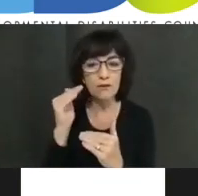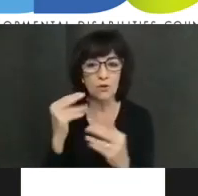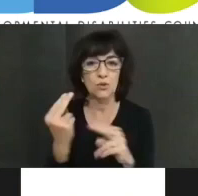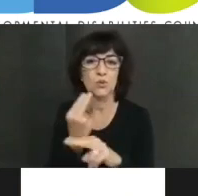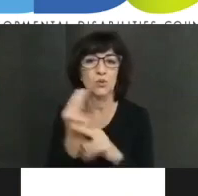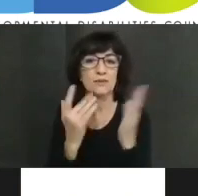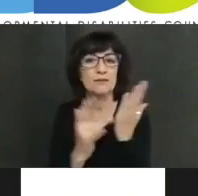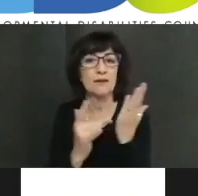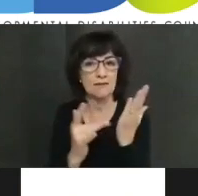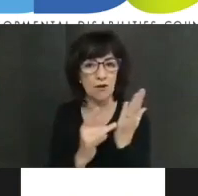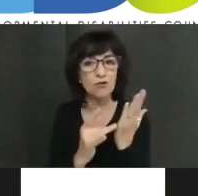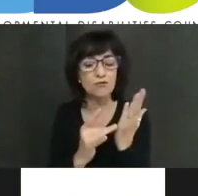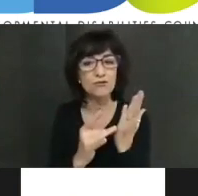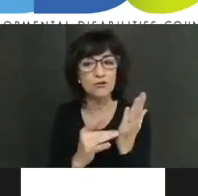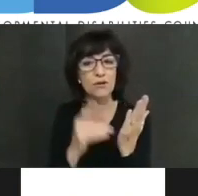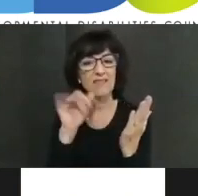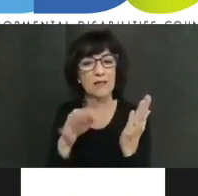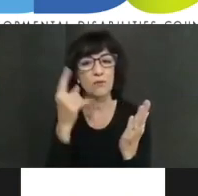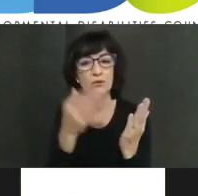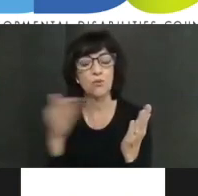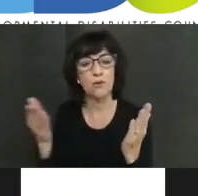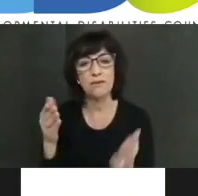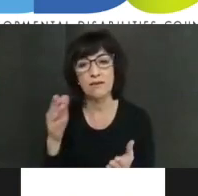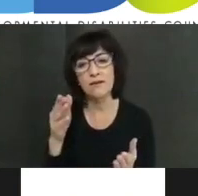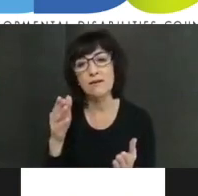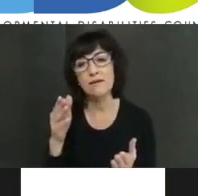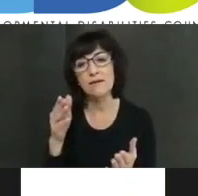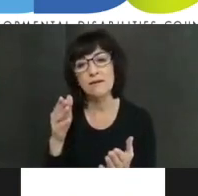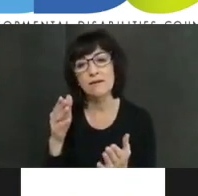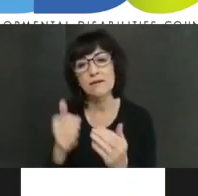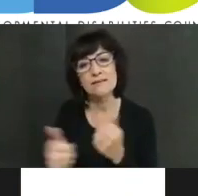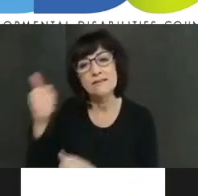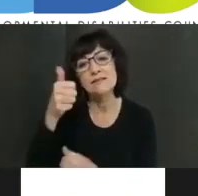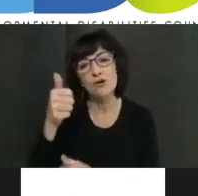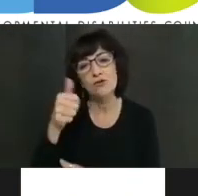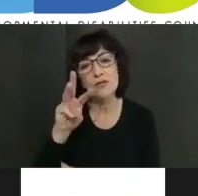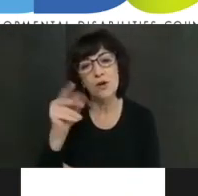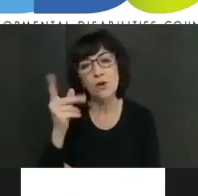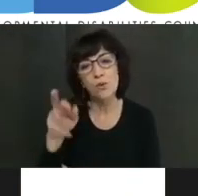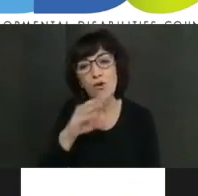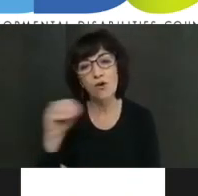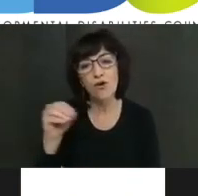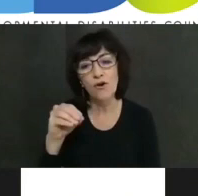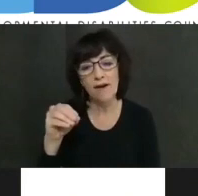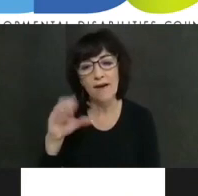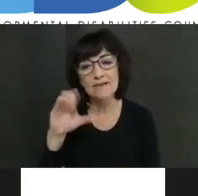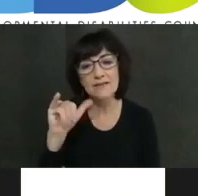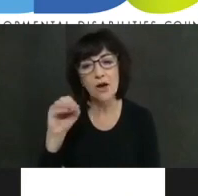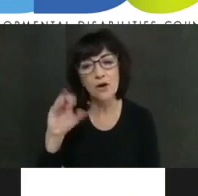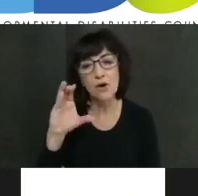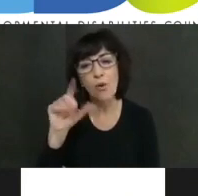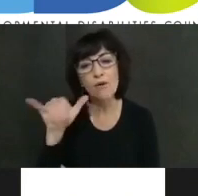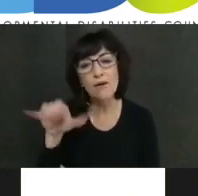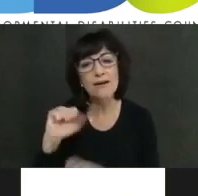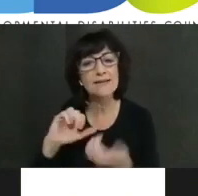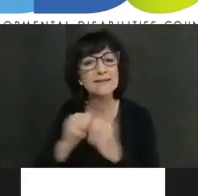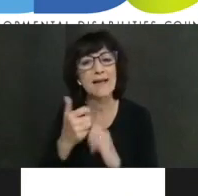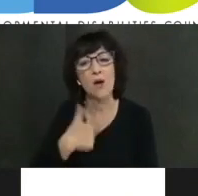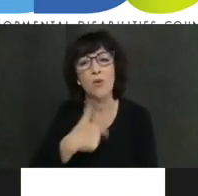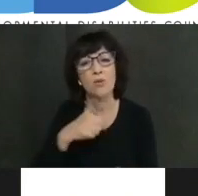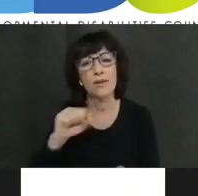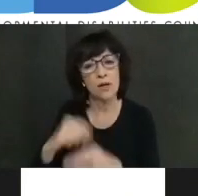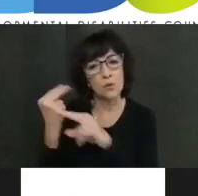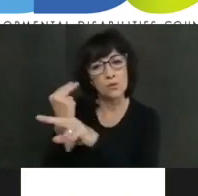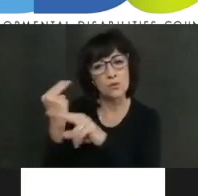And that was one of the things that Secretary Walker and CIO Collins were looking at, was how could we embrace technology to